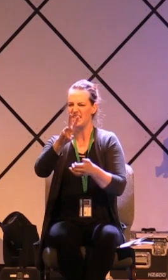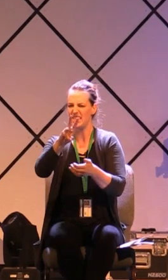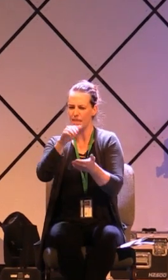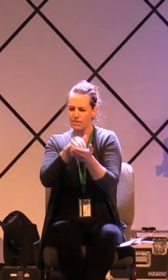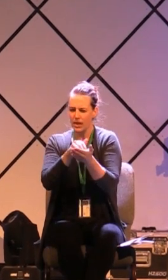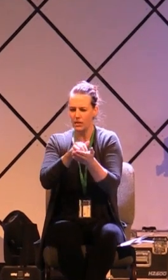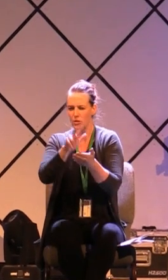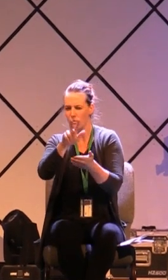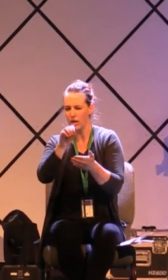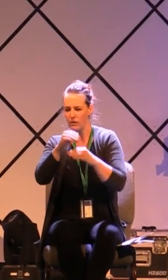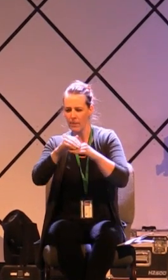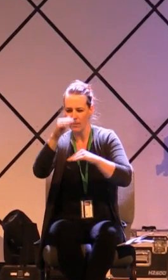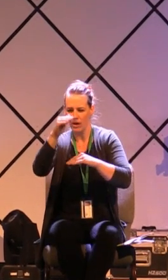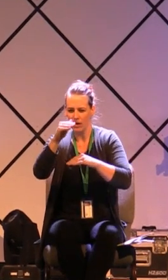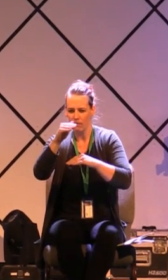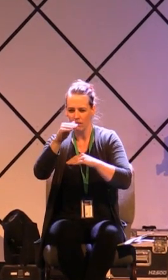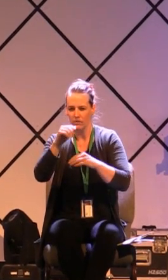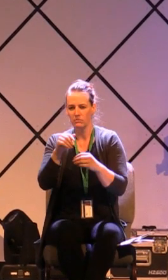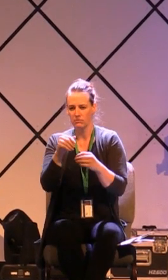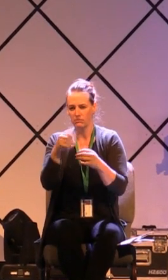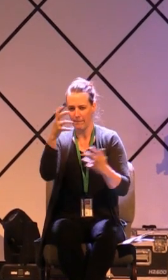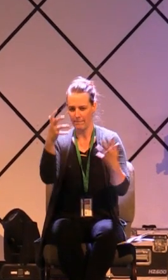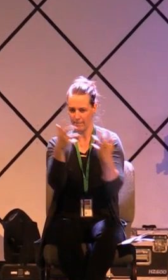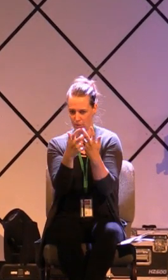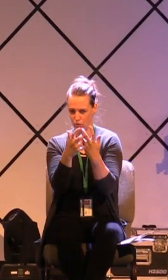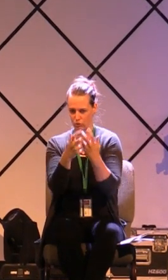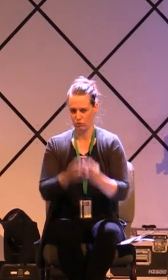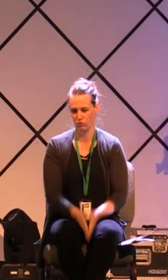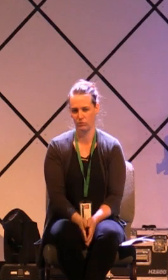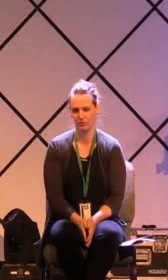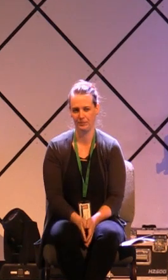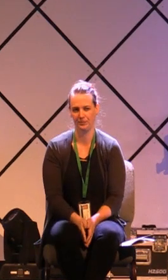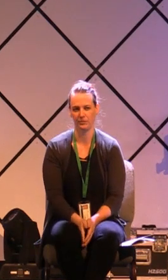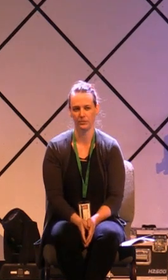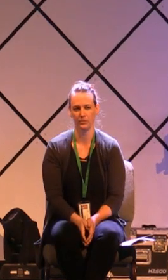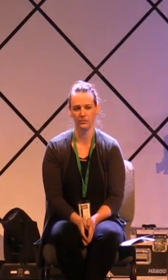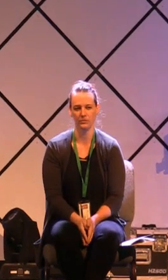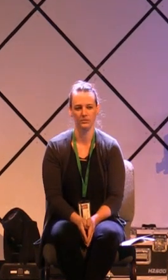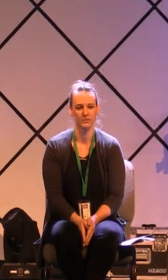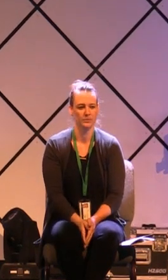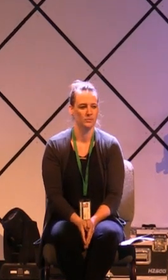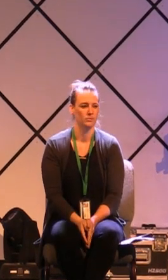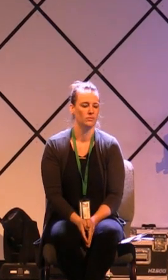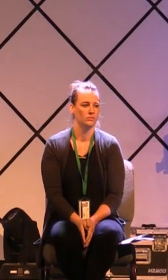6,300 life-changing assistance dogs. Yeah.